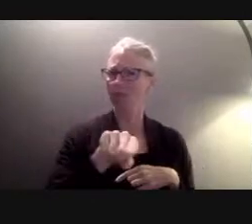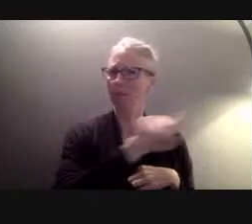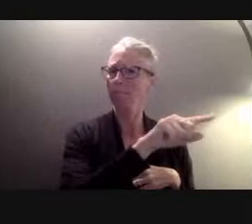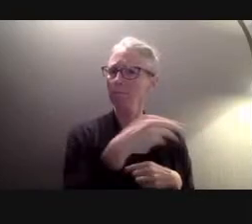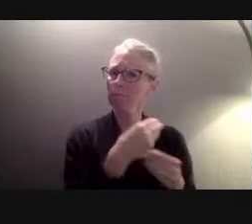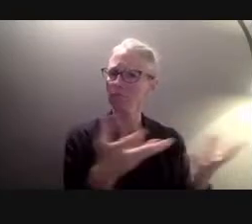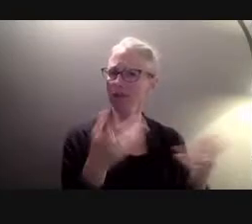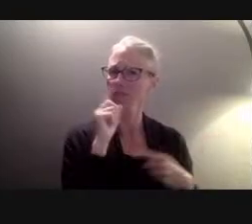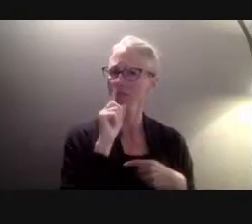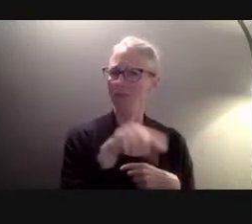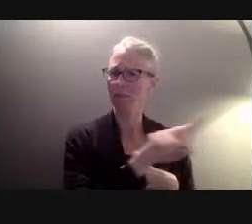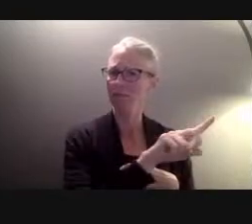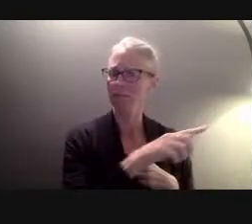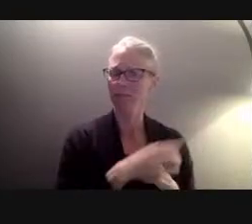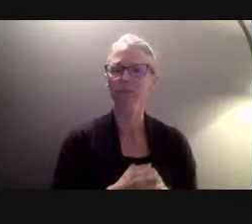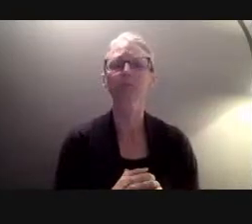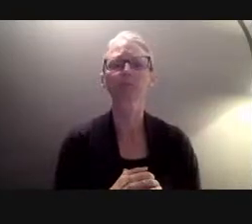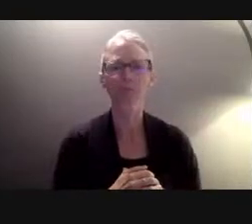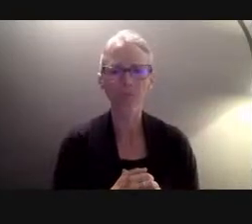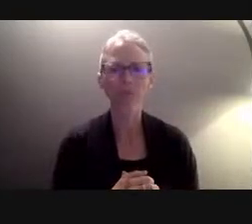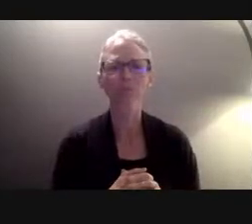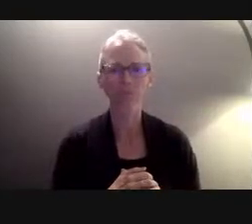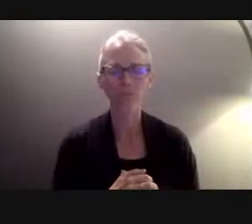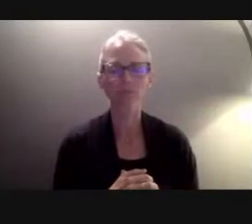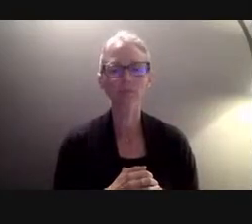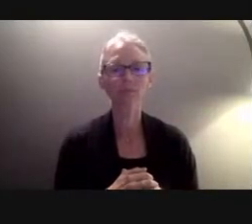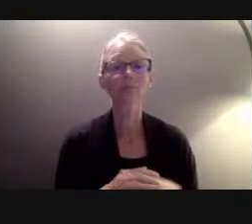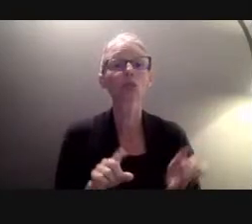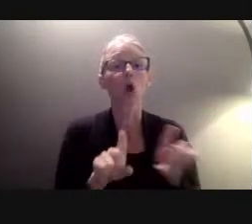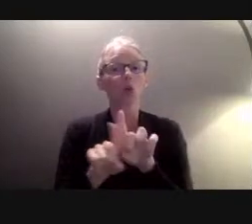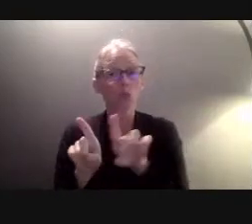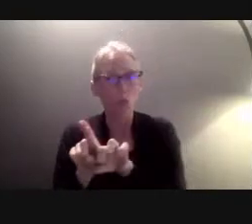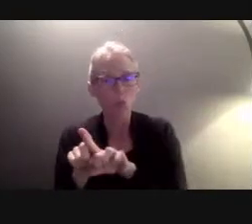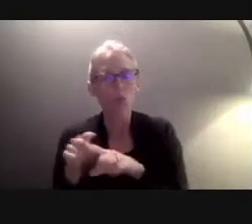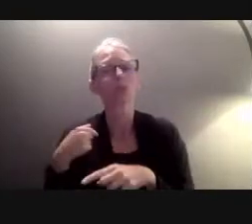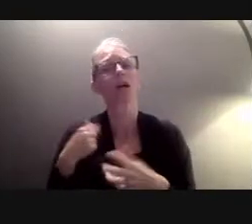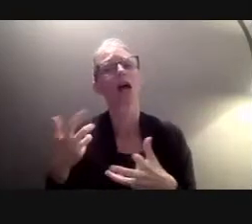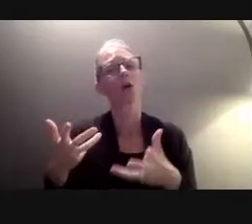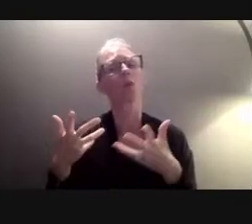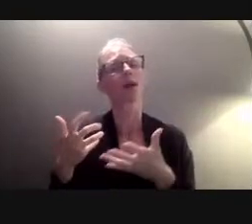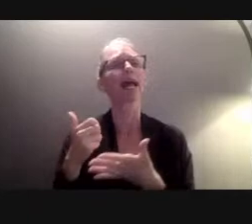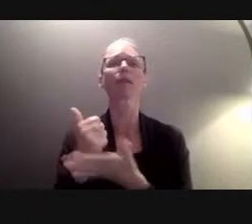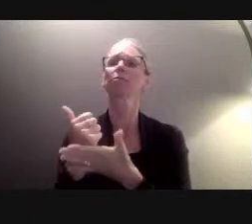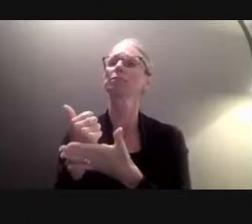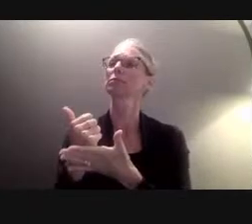really would love to be able to help is to make more trails more